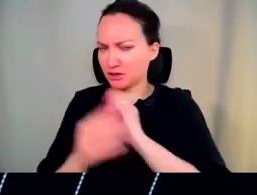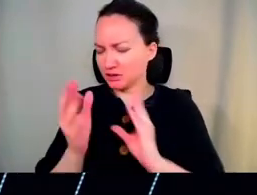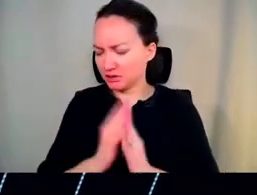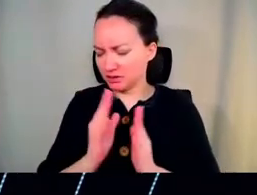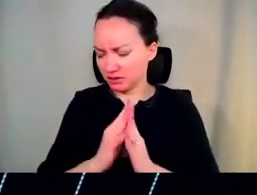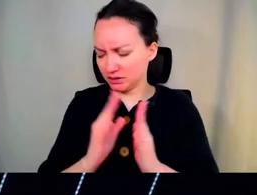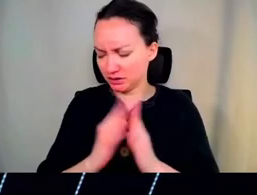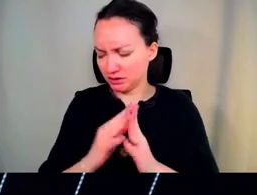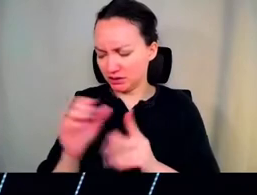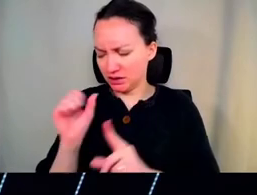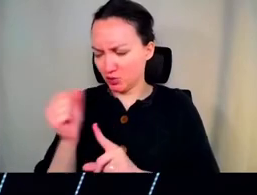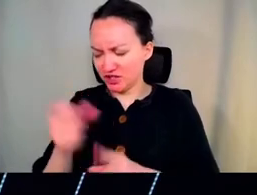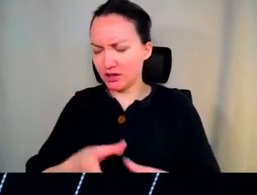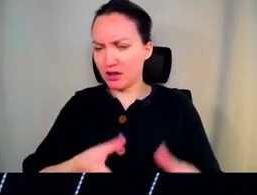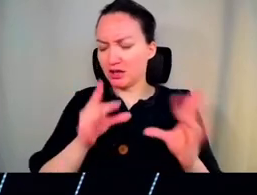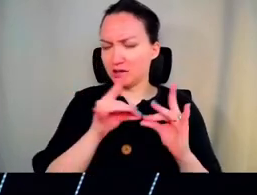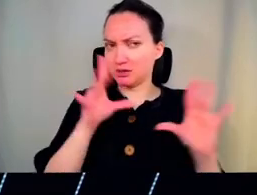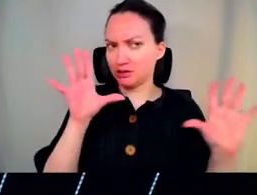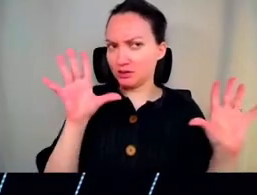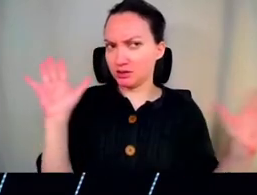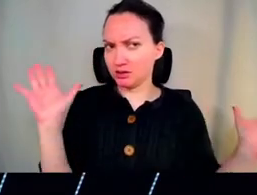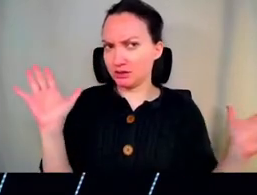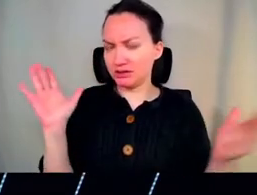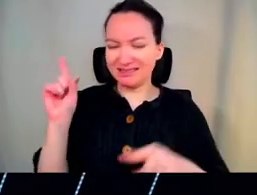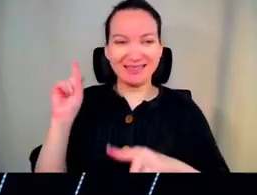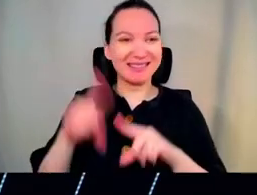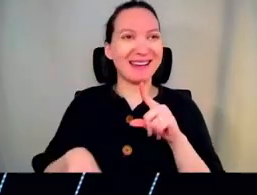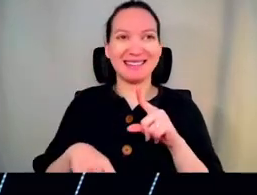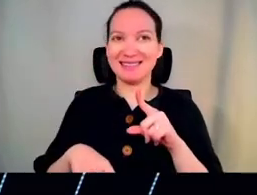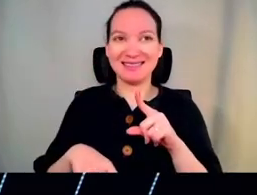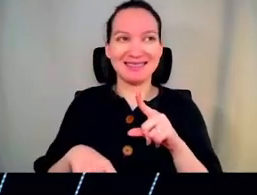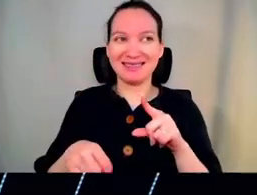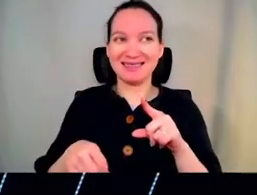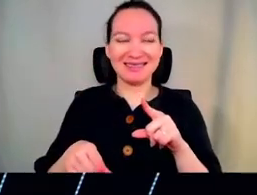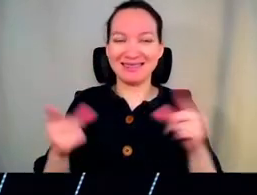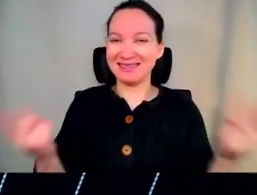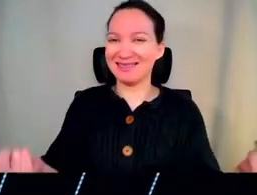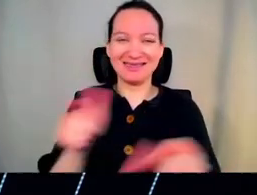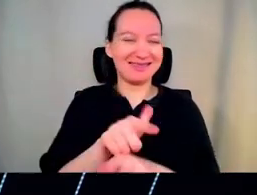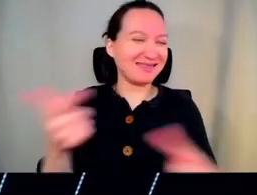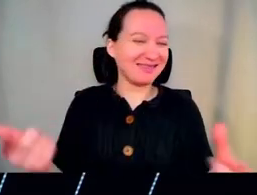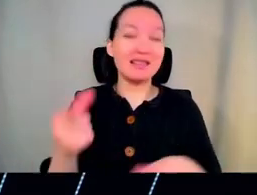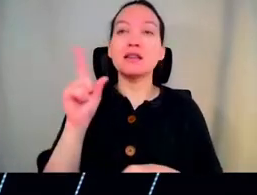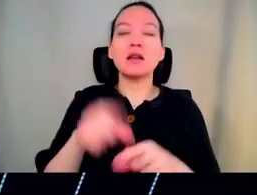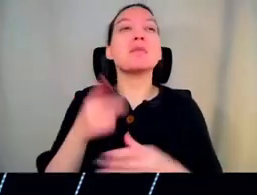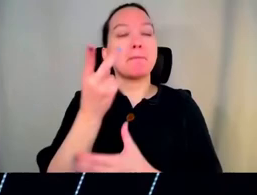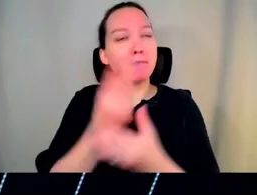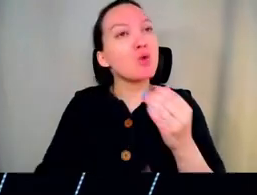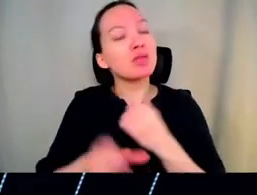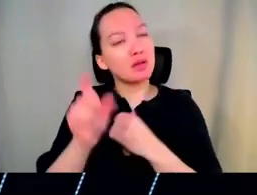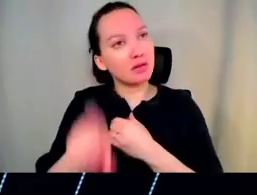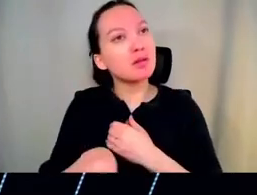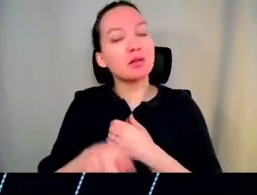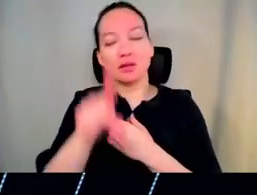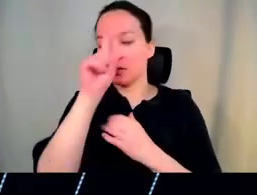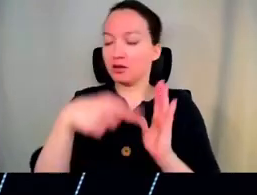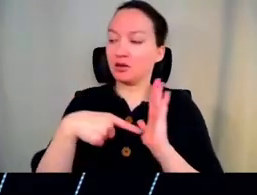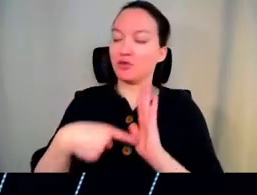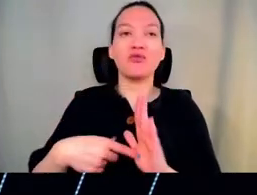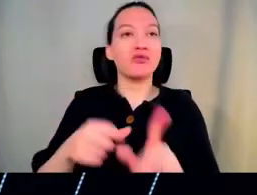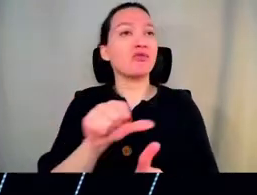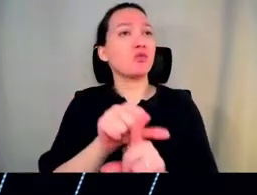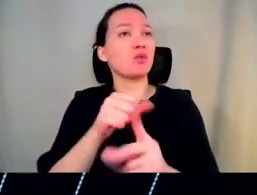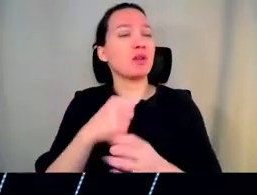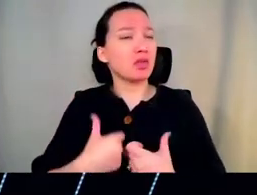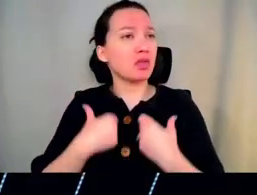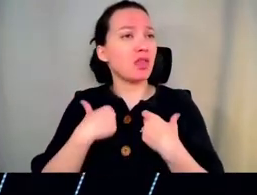this a situation where I let something go? We can't do one or the other. We've got to do both. I think it's an indicator of foolishness in our